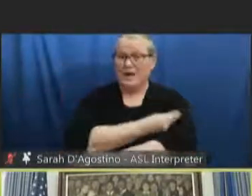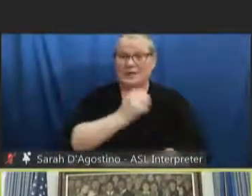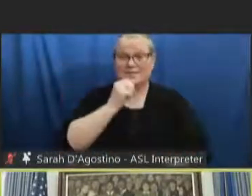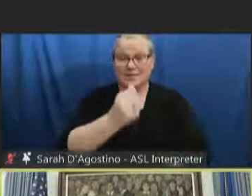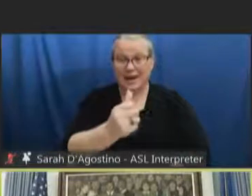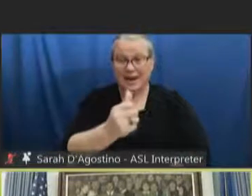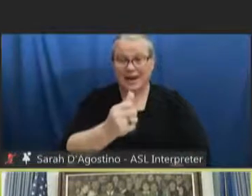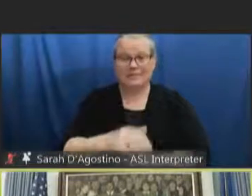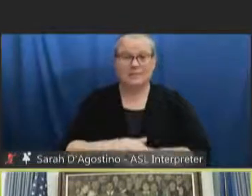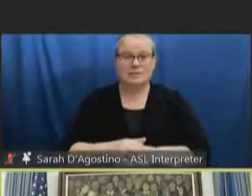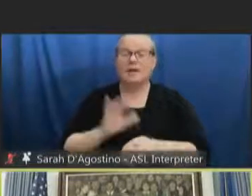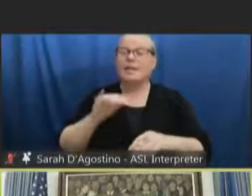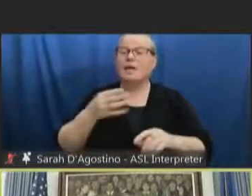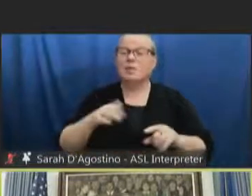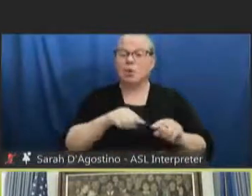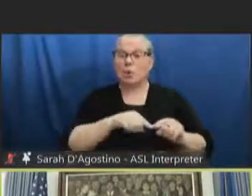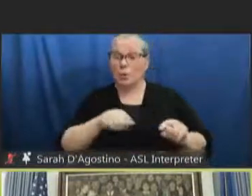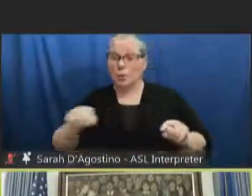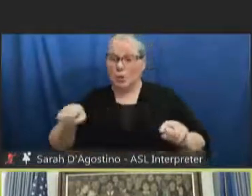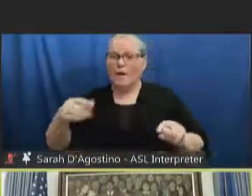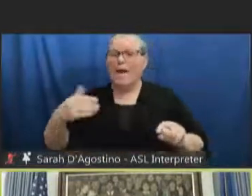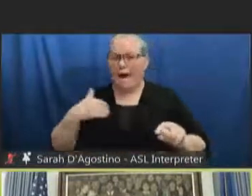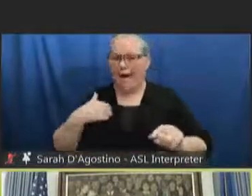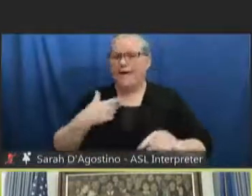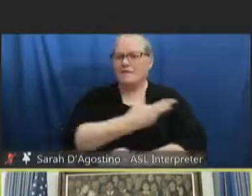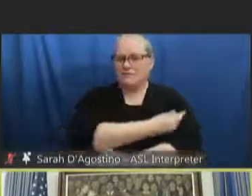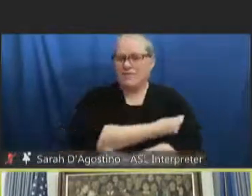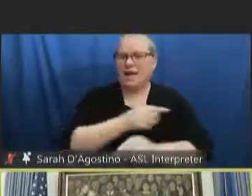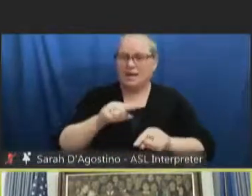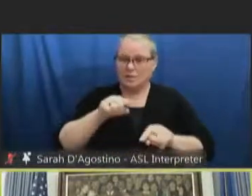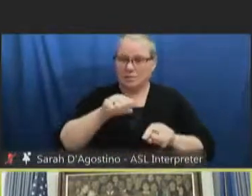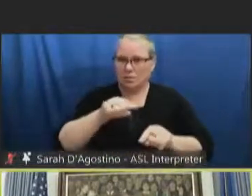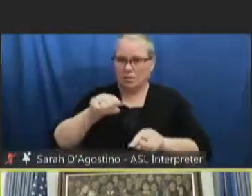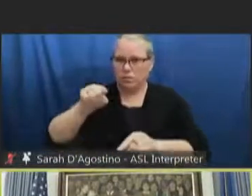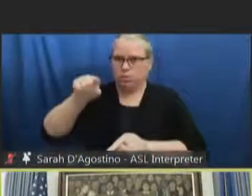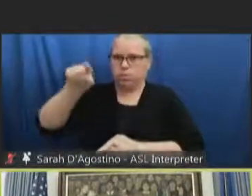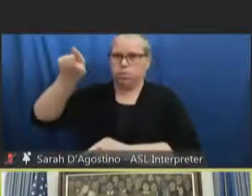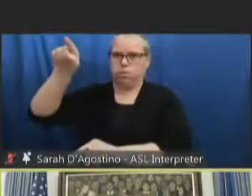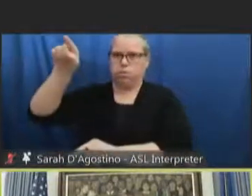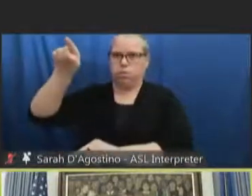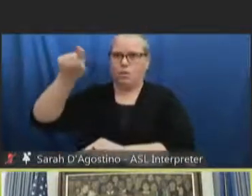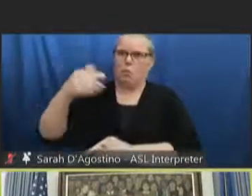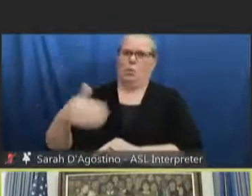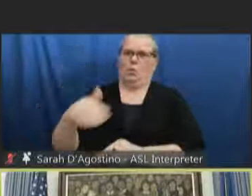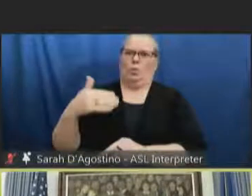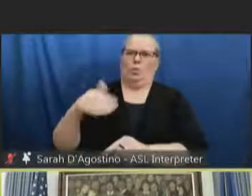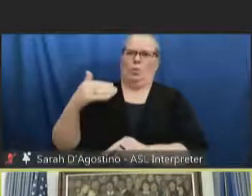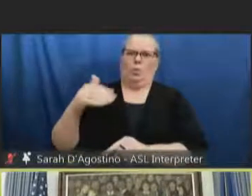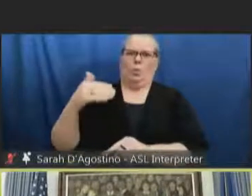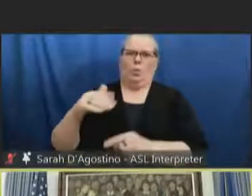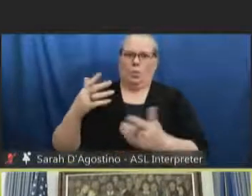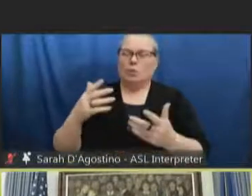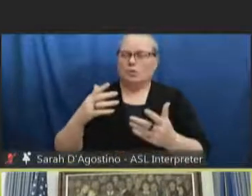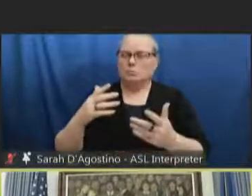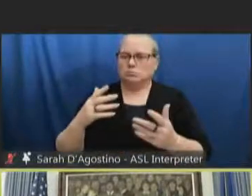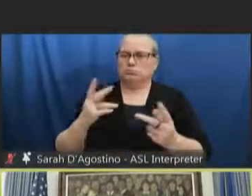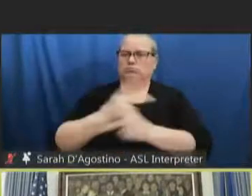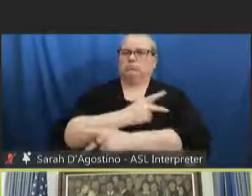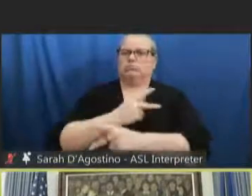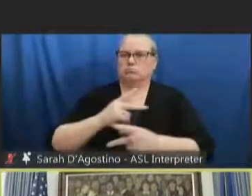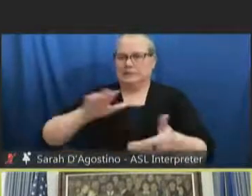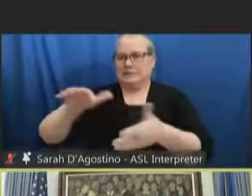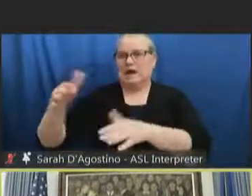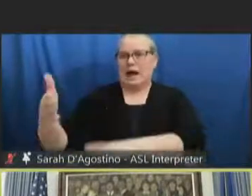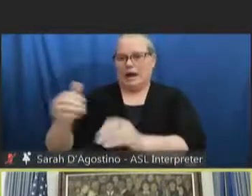18 times more likely to die if you're unvaccinated than if you are vaccinated. Look, nothing is 100%, nothing